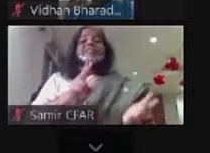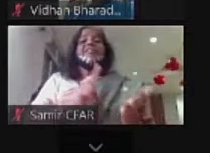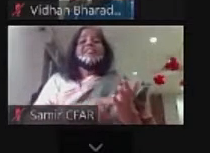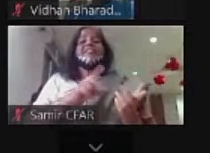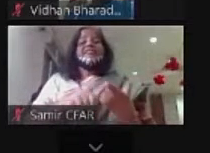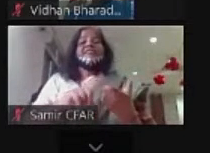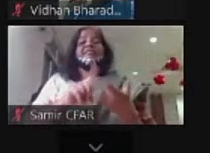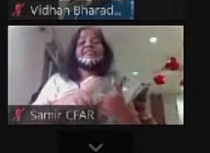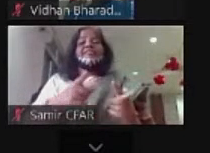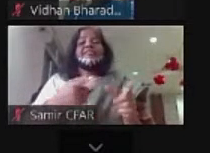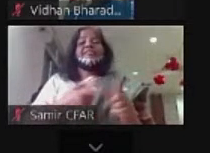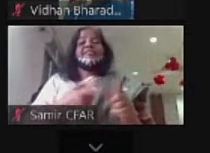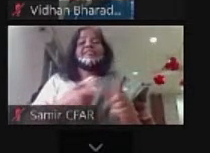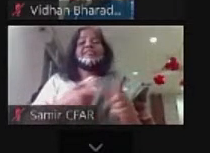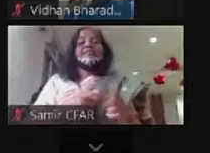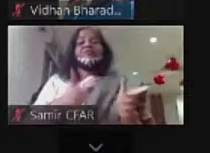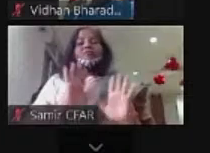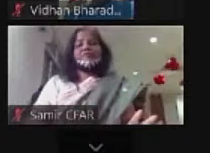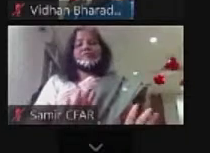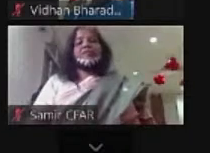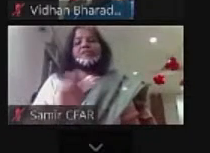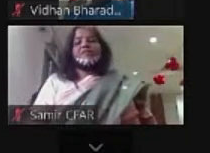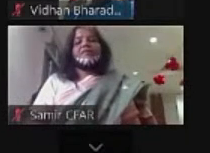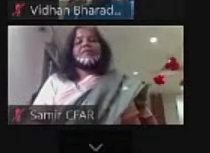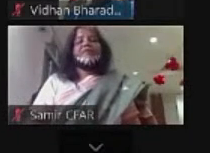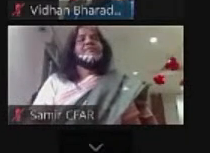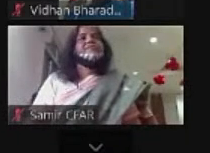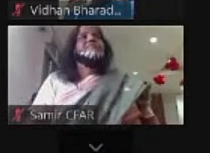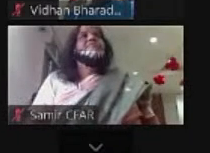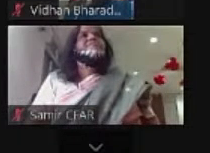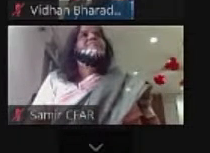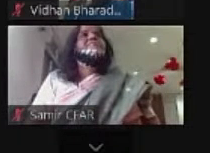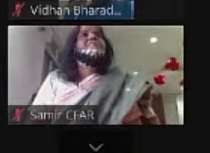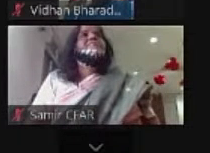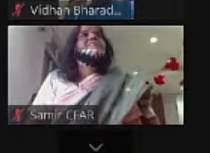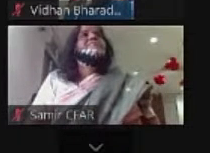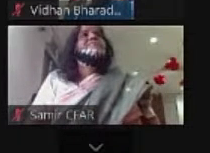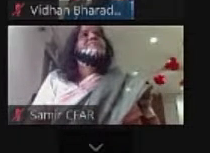the expectations should be fulfilled.